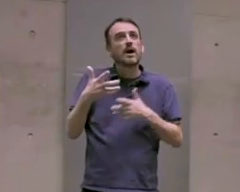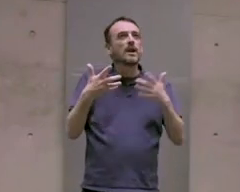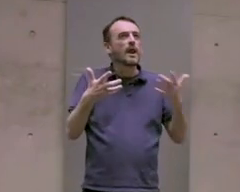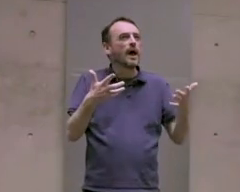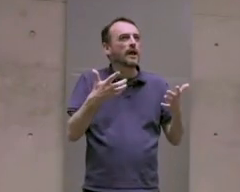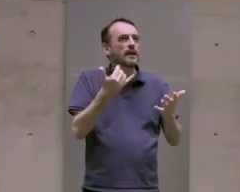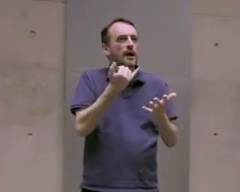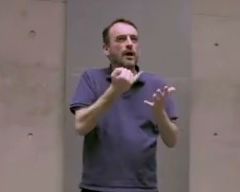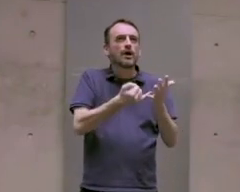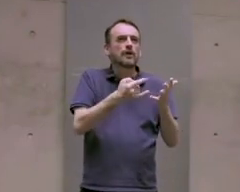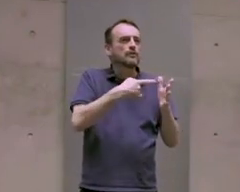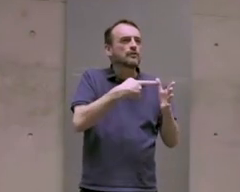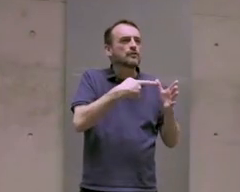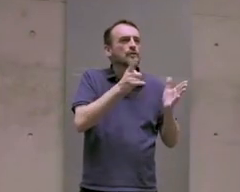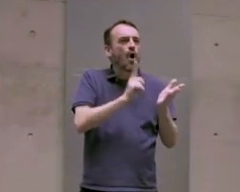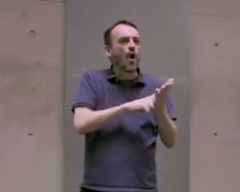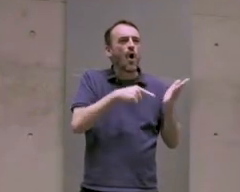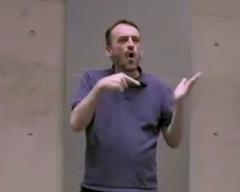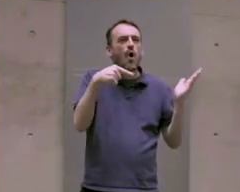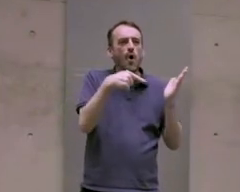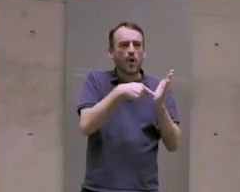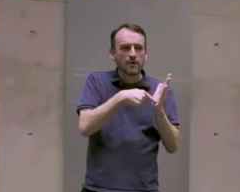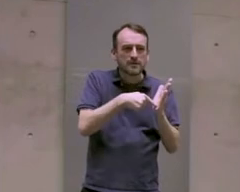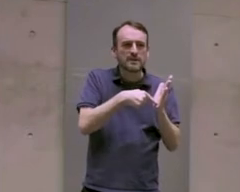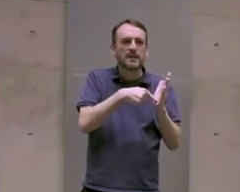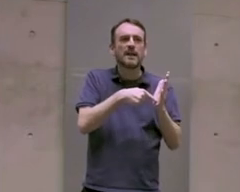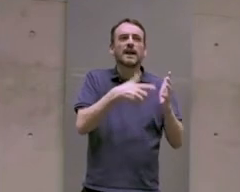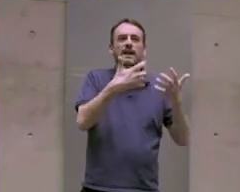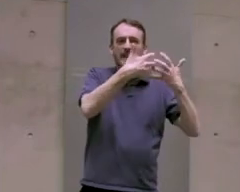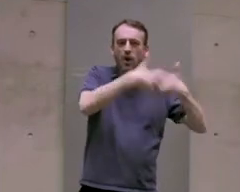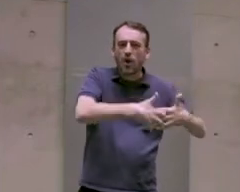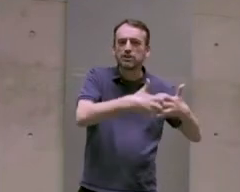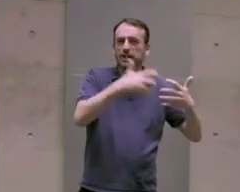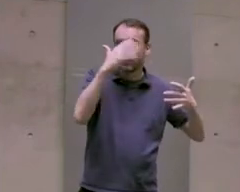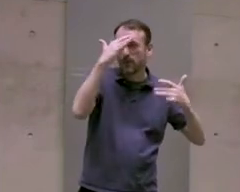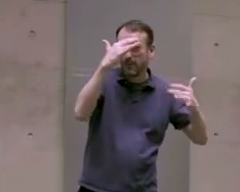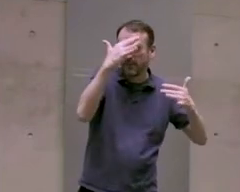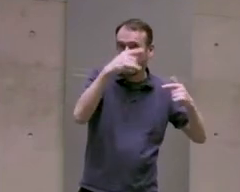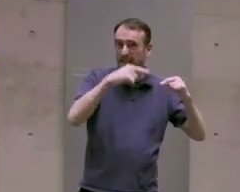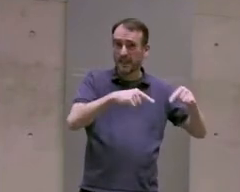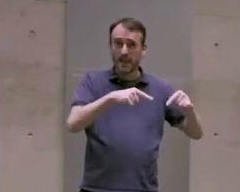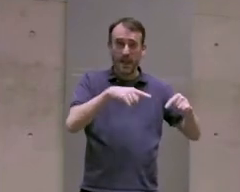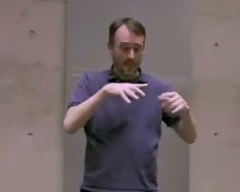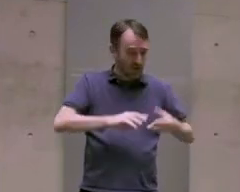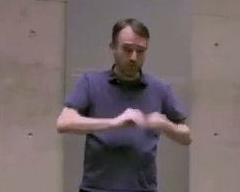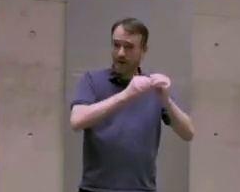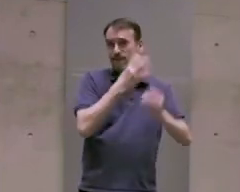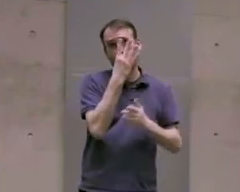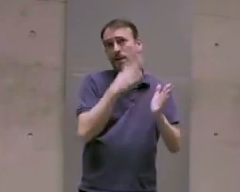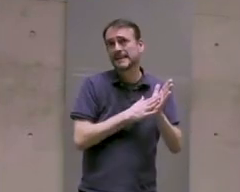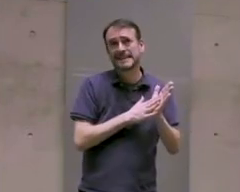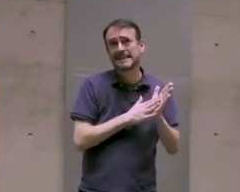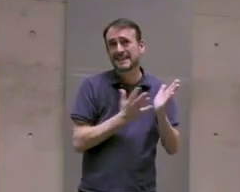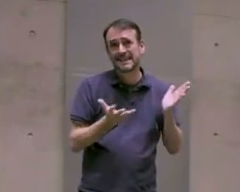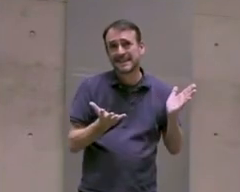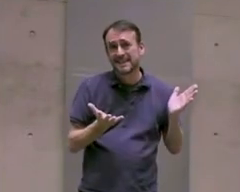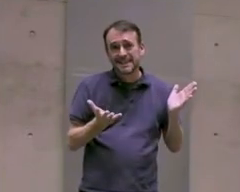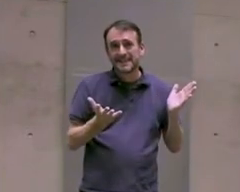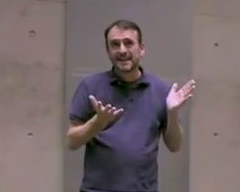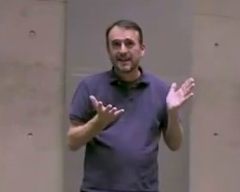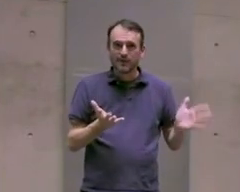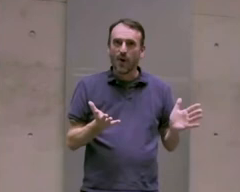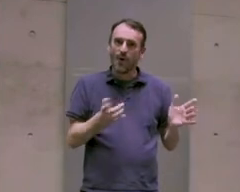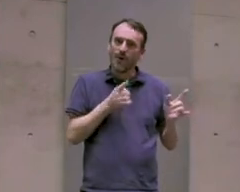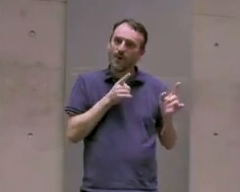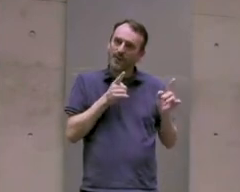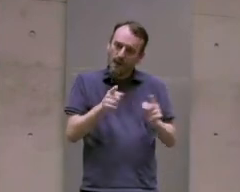4 months, and honestly, 3.5 months of that was just editing the bloody FMV cutscenes. But like, there's a briefness